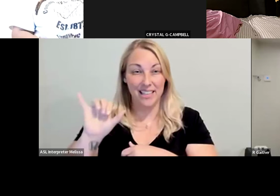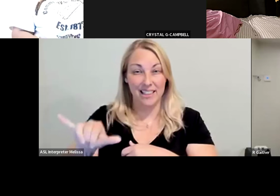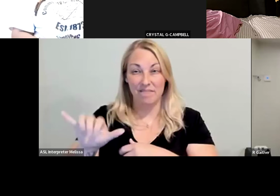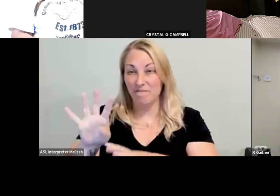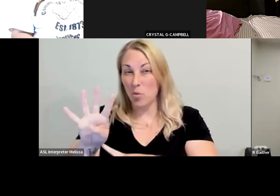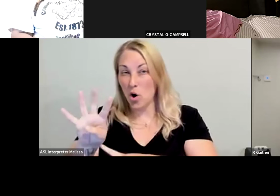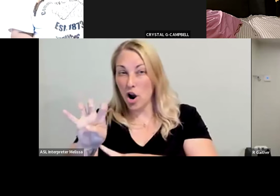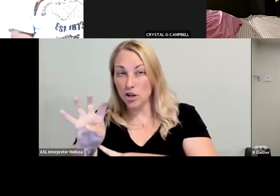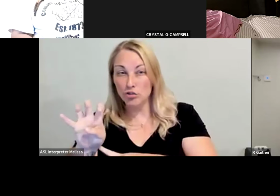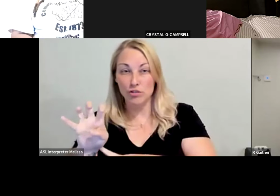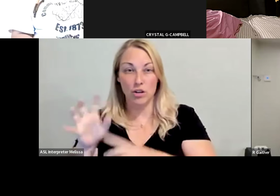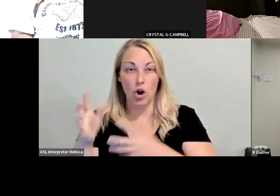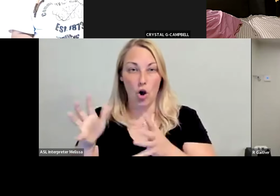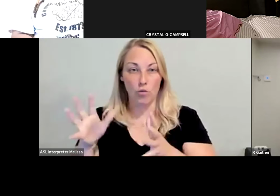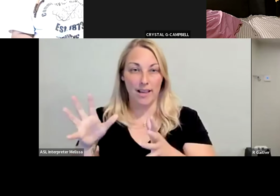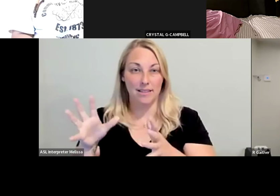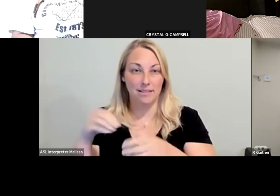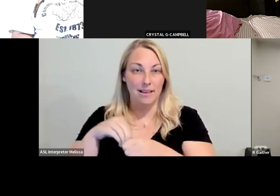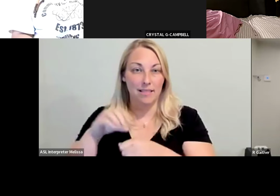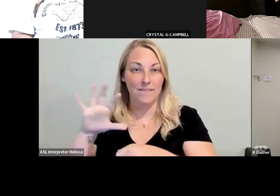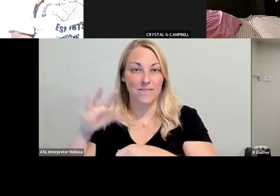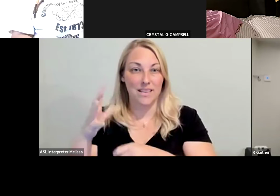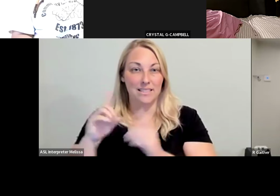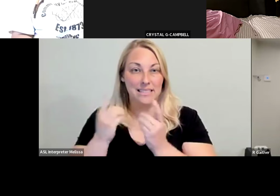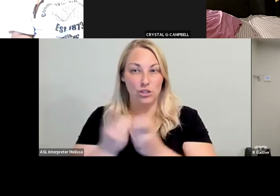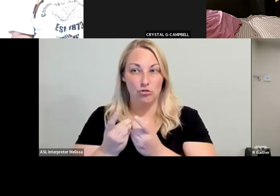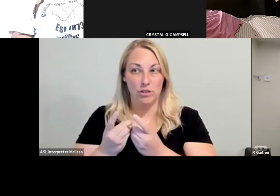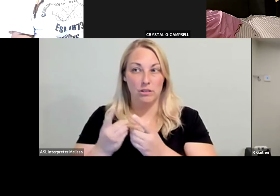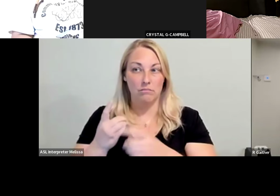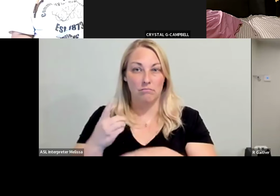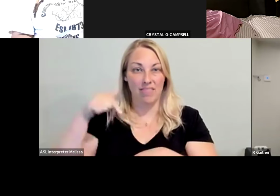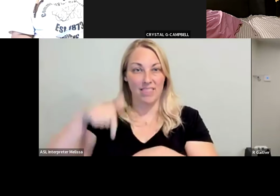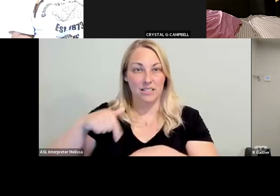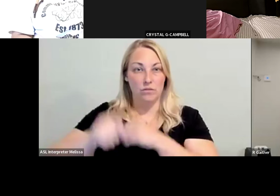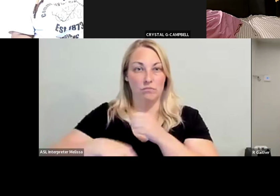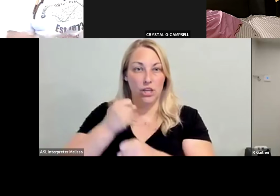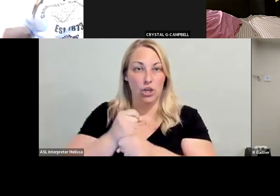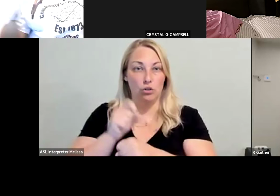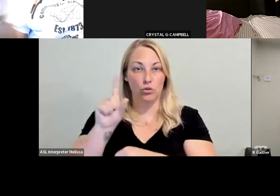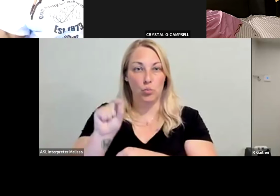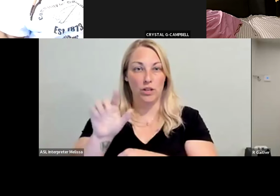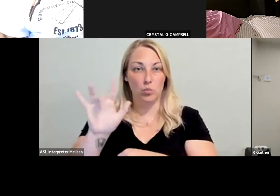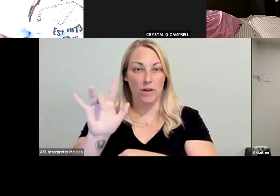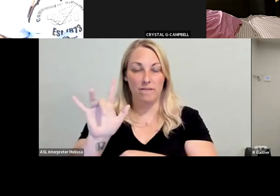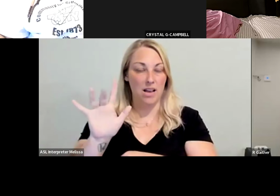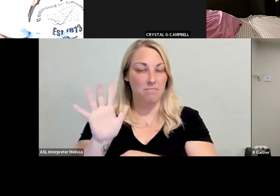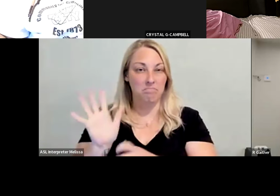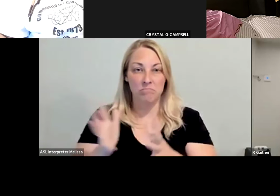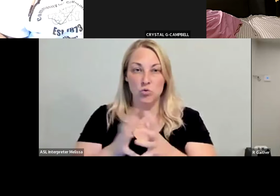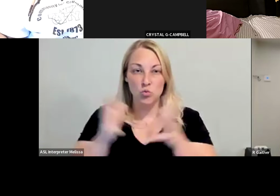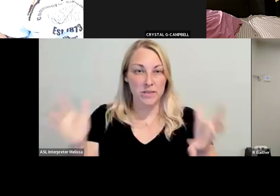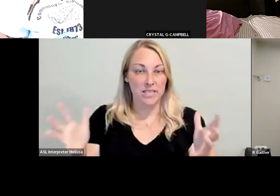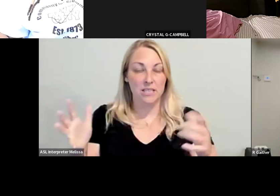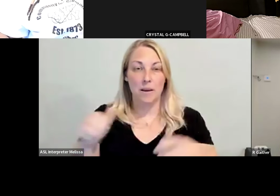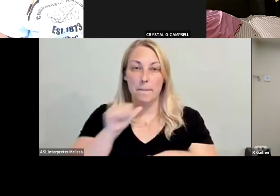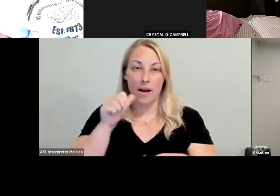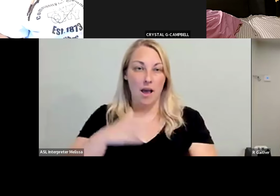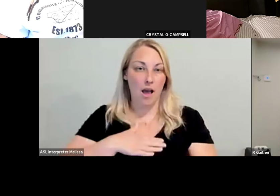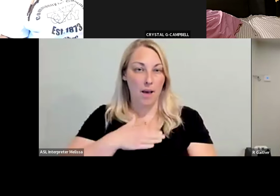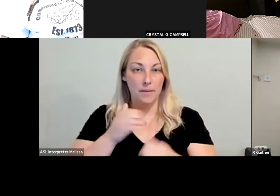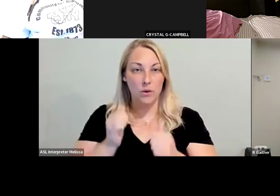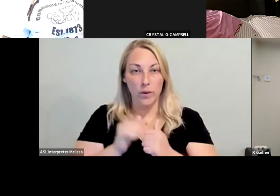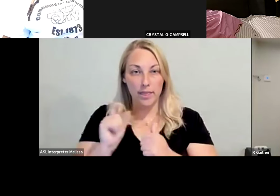autos already in the 5th district alone from year to date. That's way too many. I'm not happy with it, but we're continuing